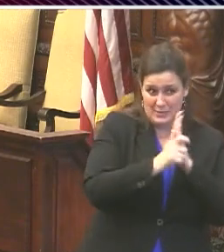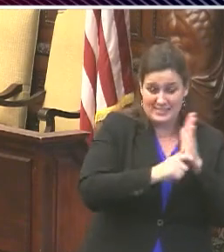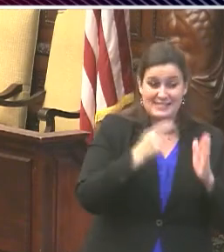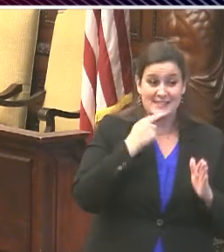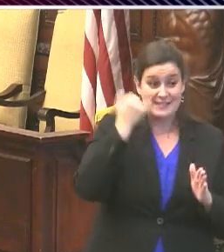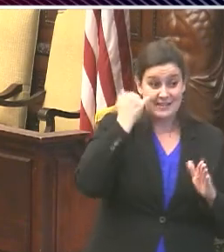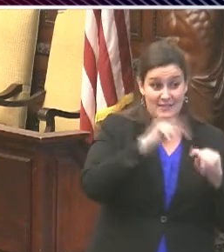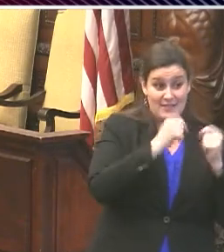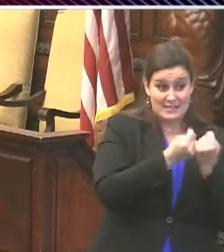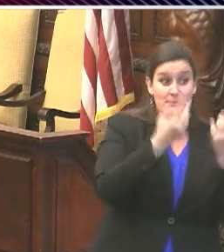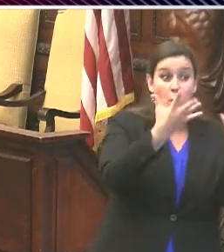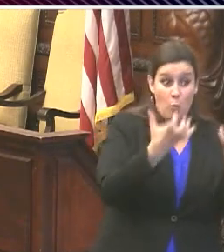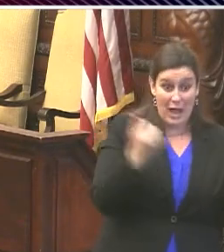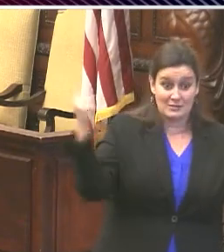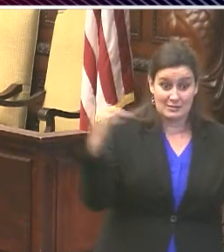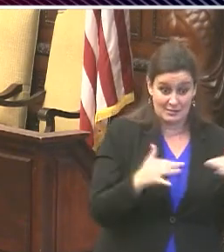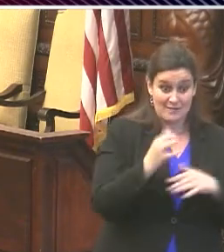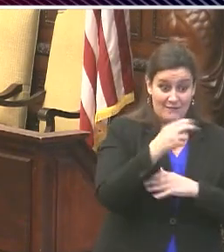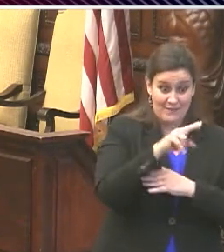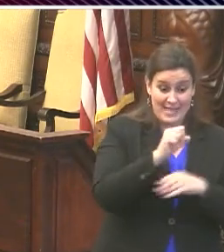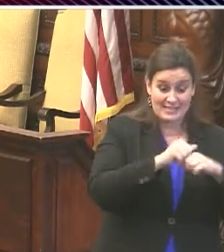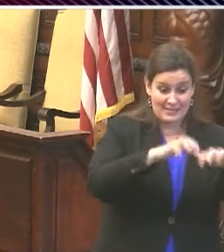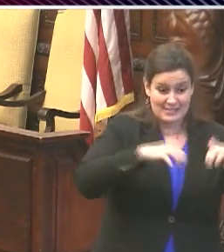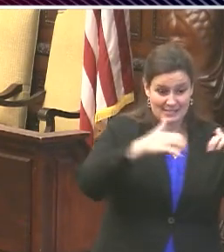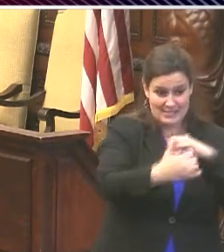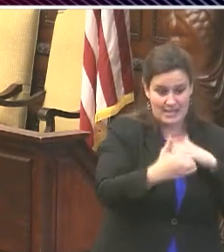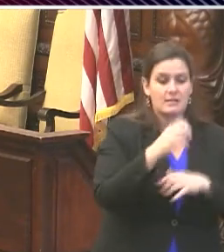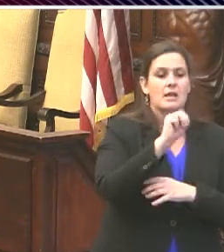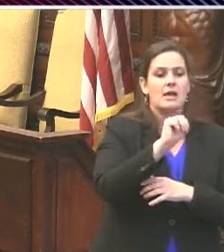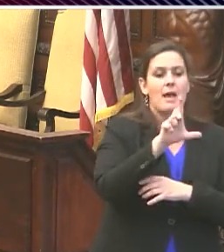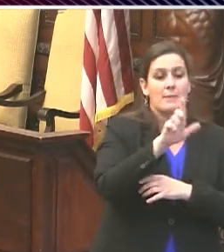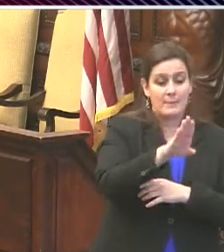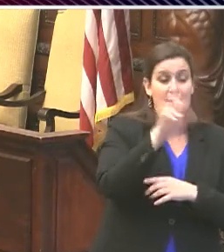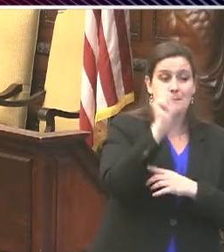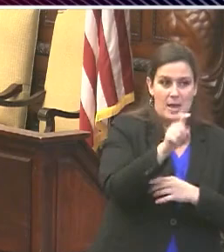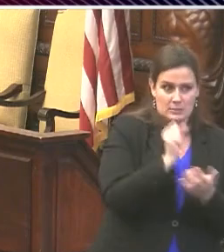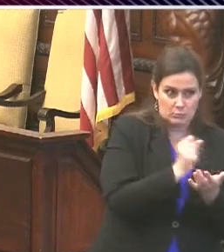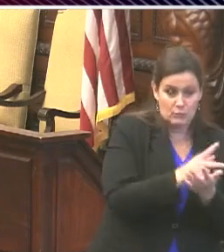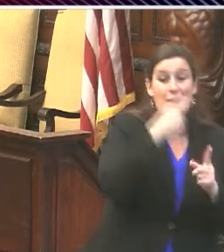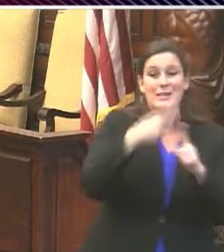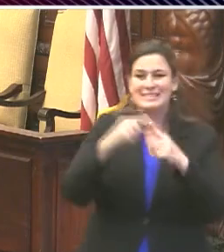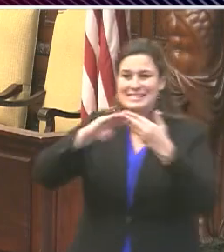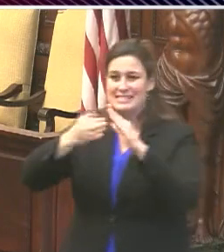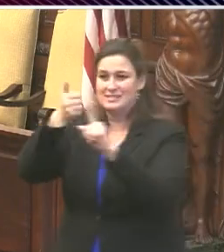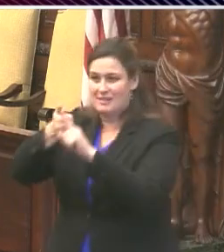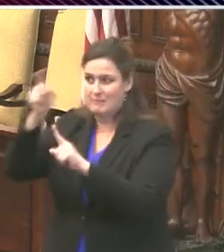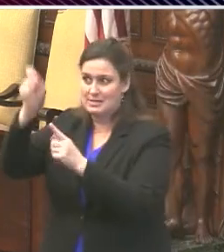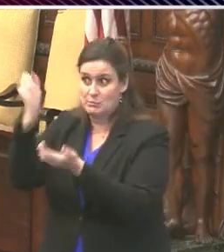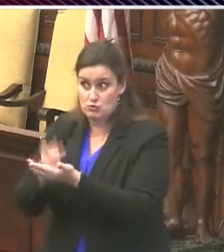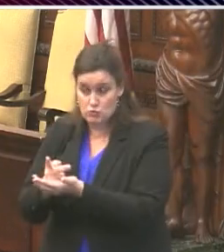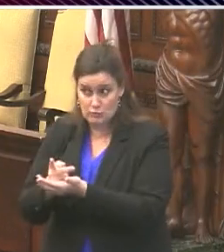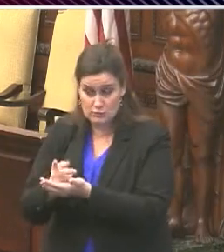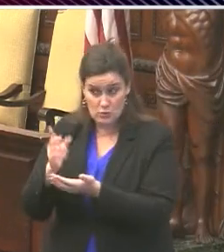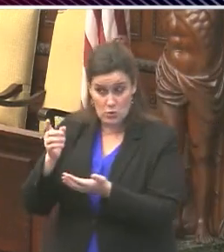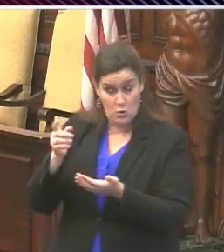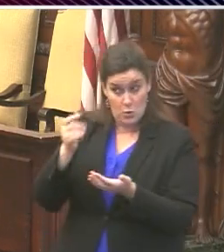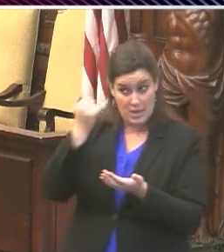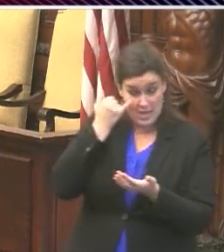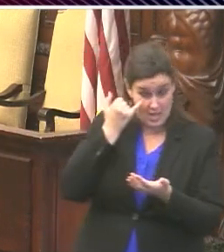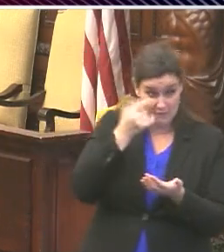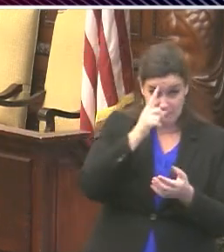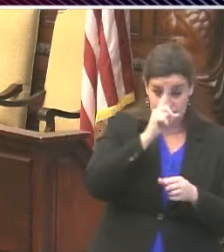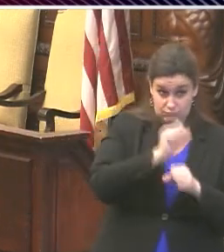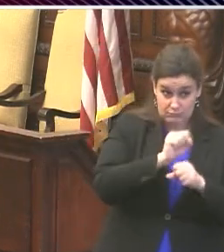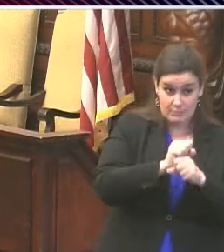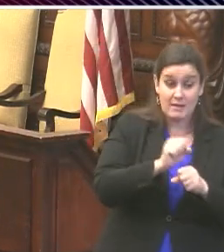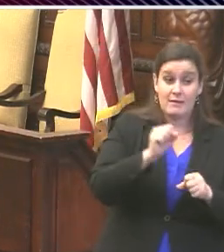to have fans in the stands, they will need approval by Major League Baseball and the city itself if they were to allow it. Say, for instance, if the Phillies were